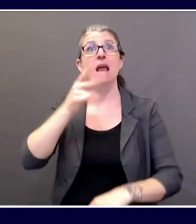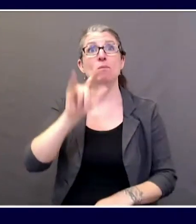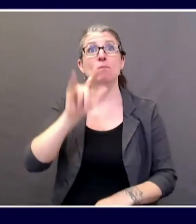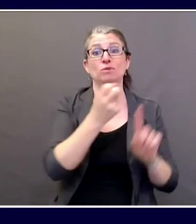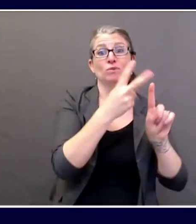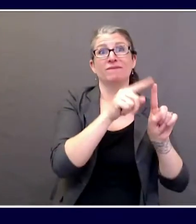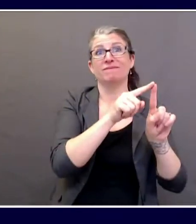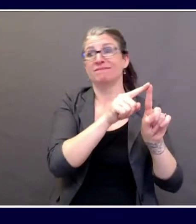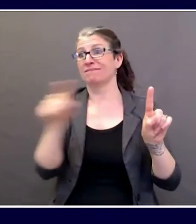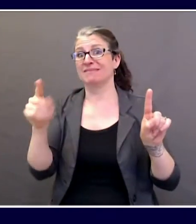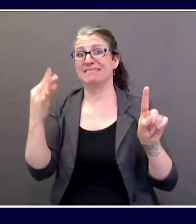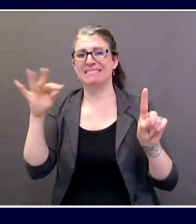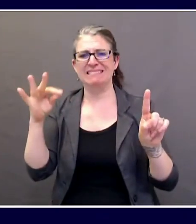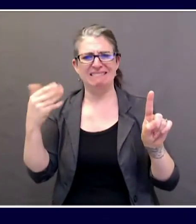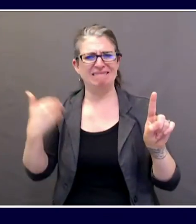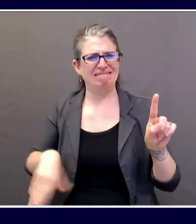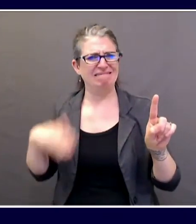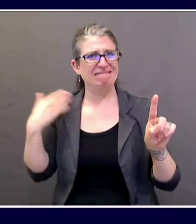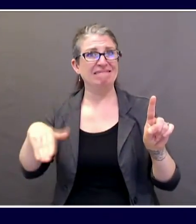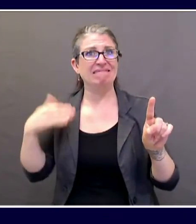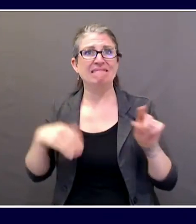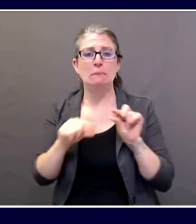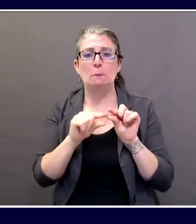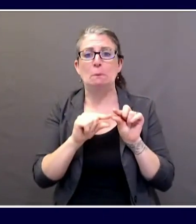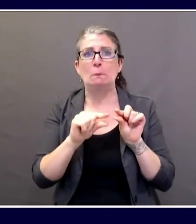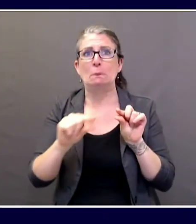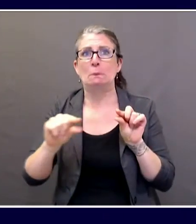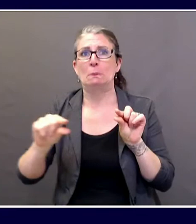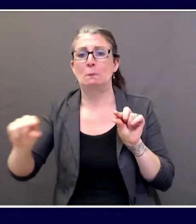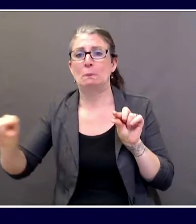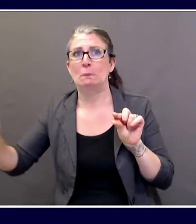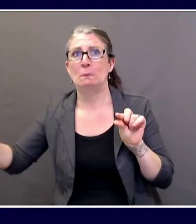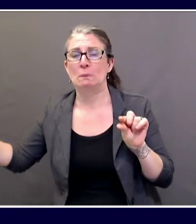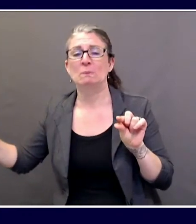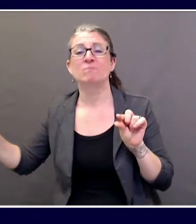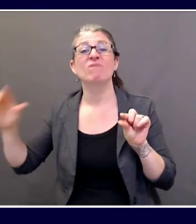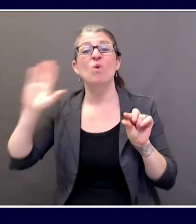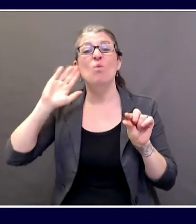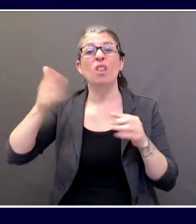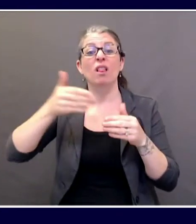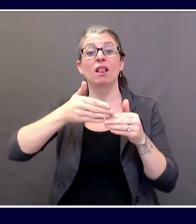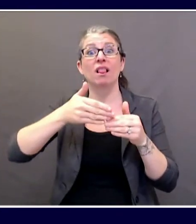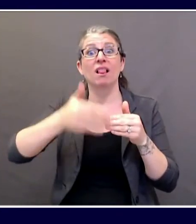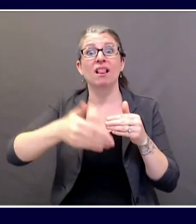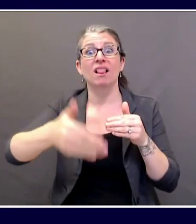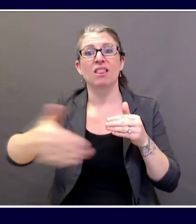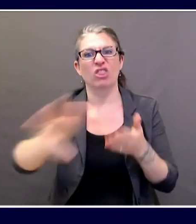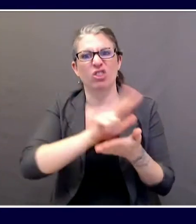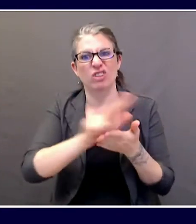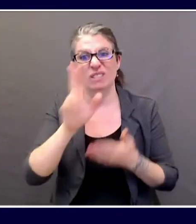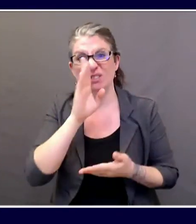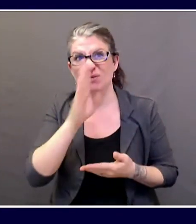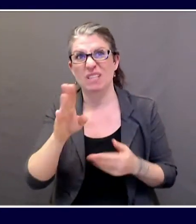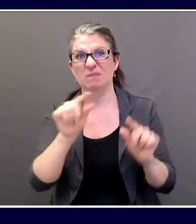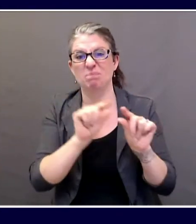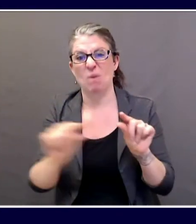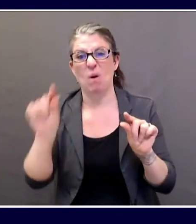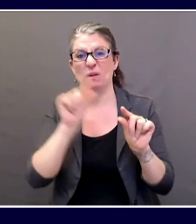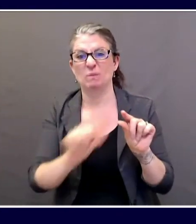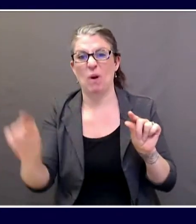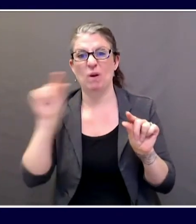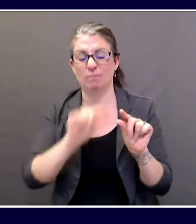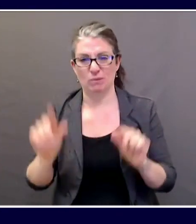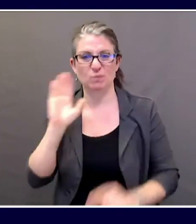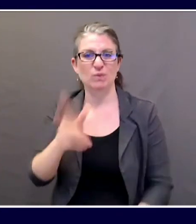they were current week. That's unfortunate. It means that, for example, next week,